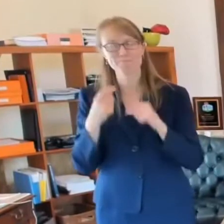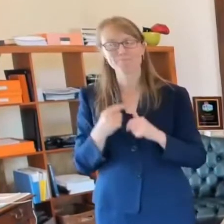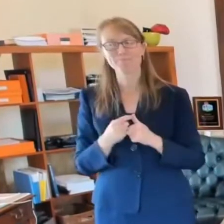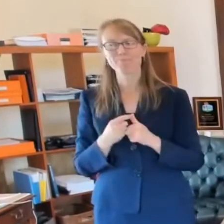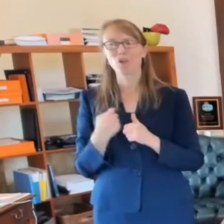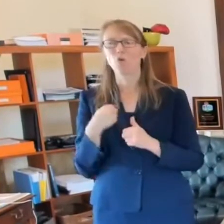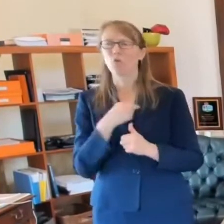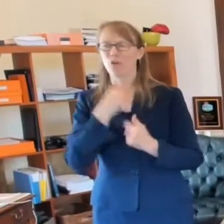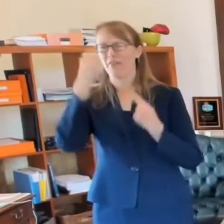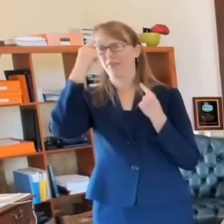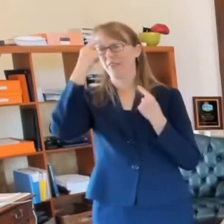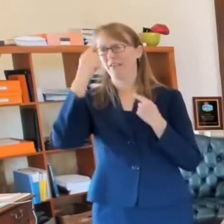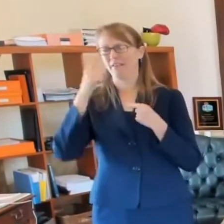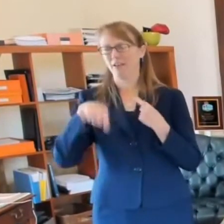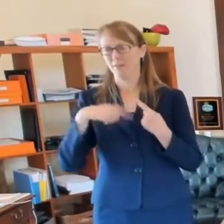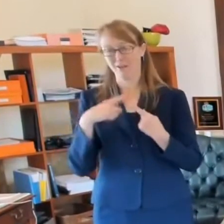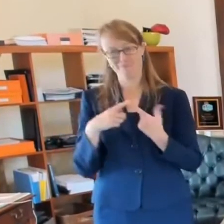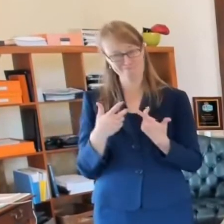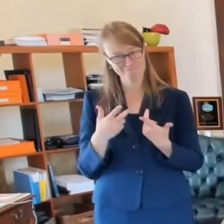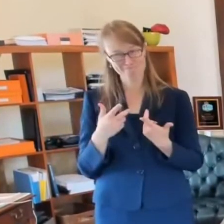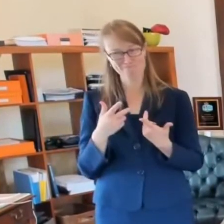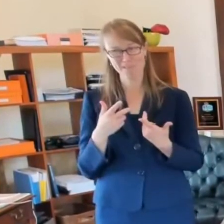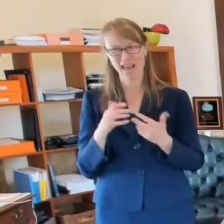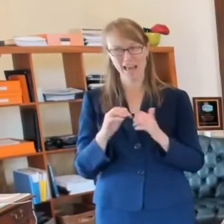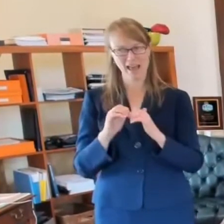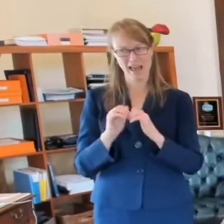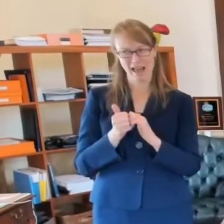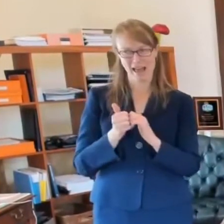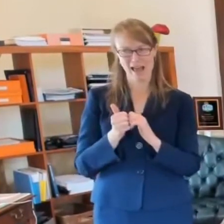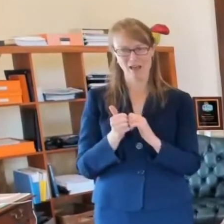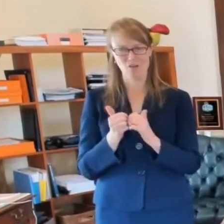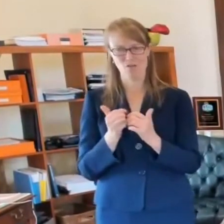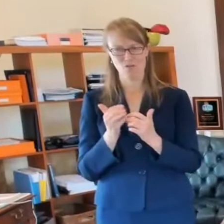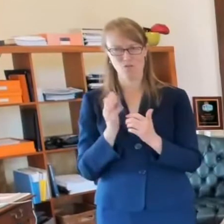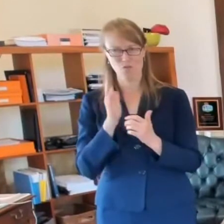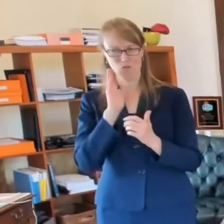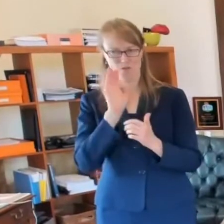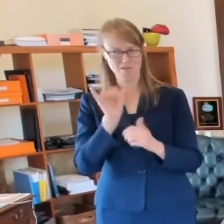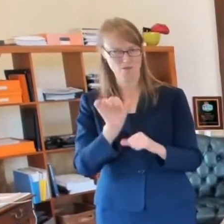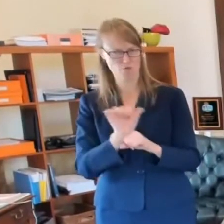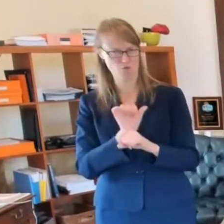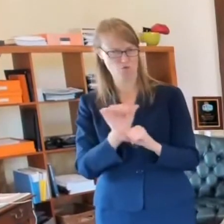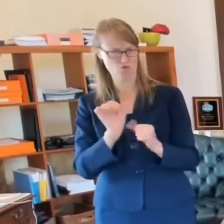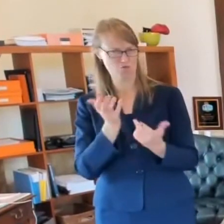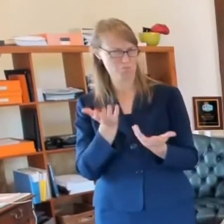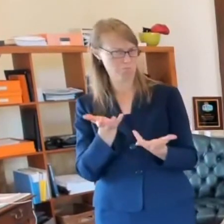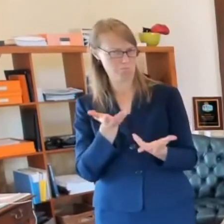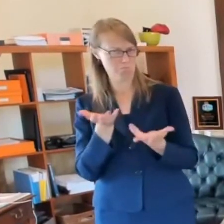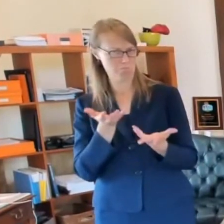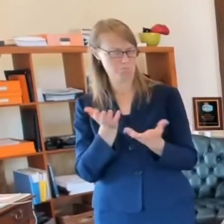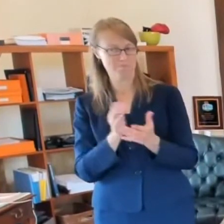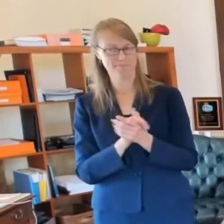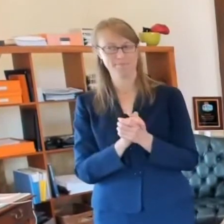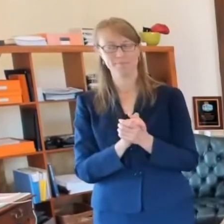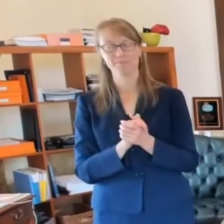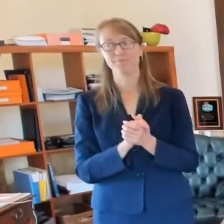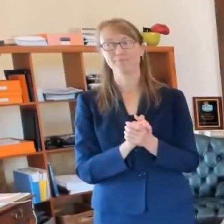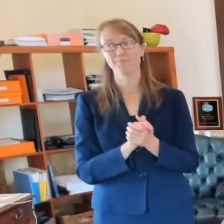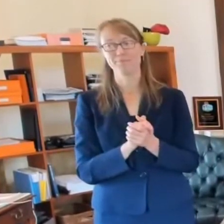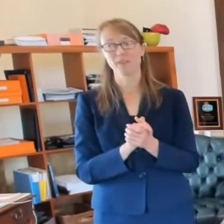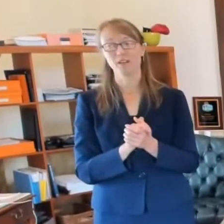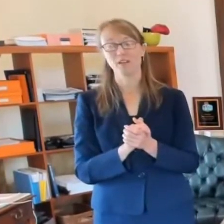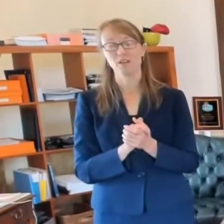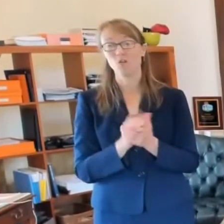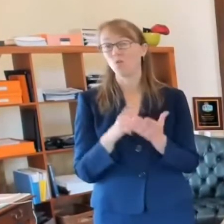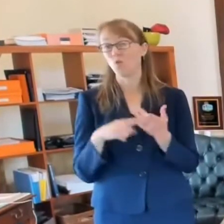Our businesses have unfortunately borne the brunt of some of this in terms of not having people come in without